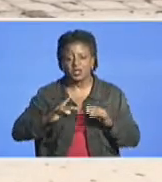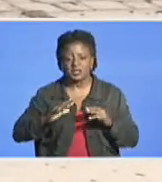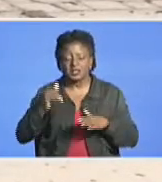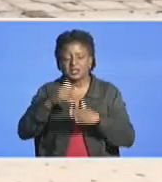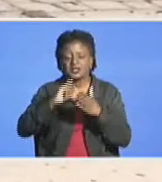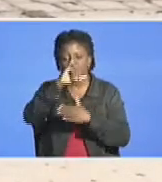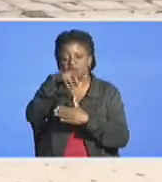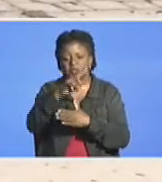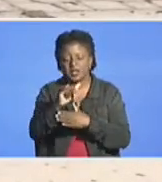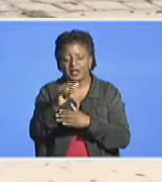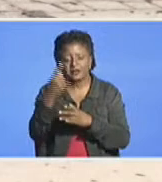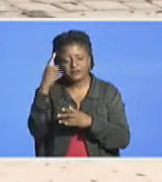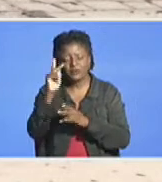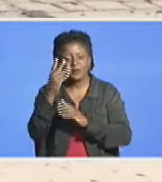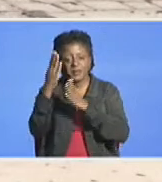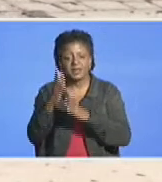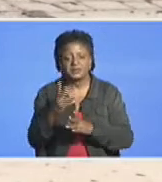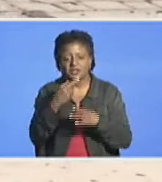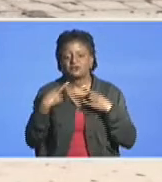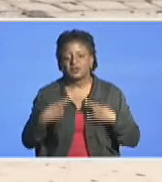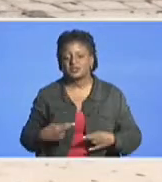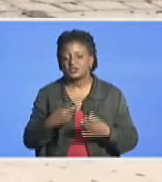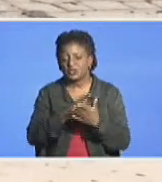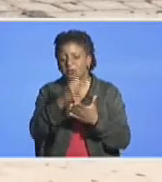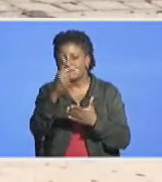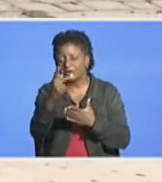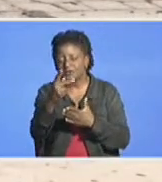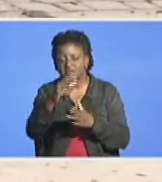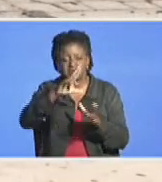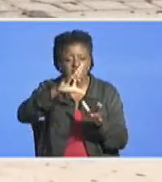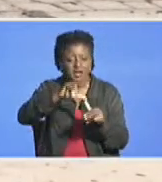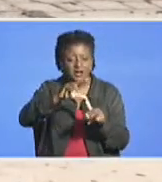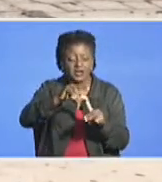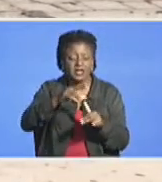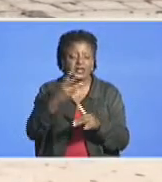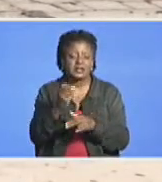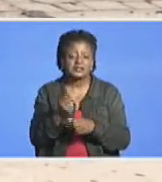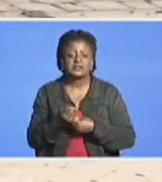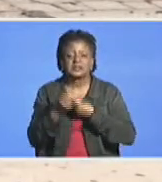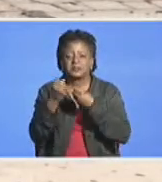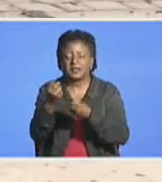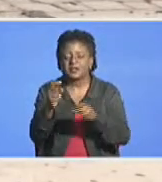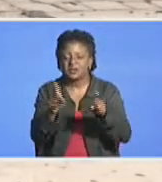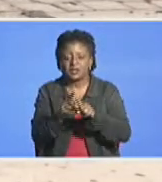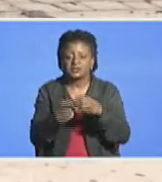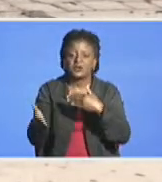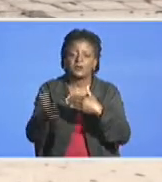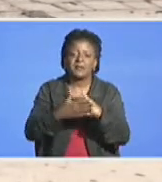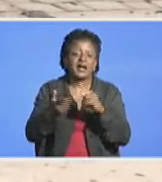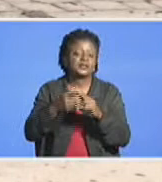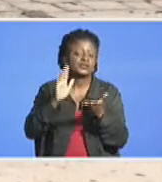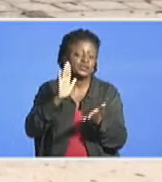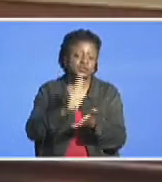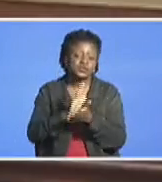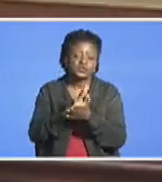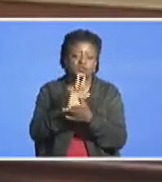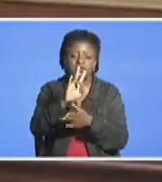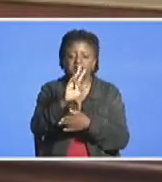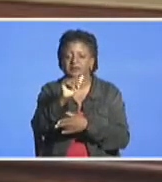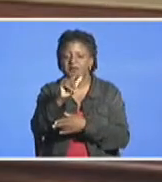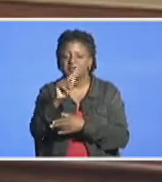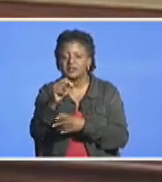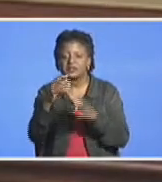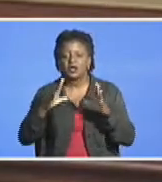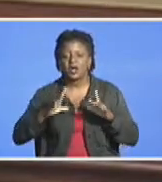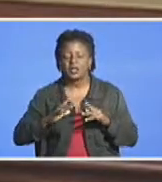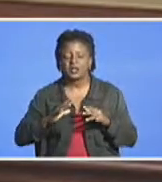purchase much-needed hurricane supplies. This will complement a back-to-school value-added tax holiday set for August. My message